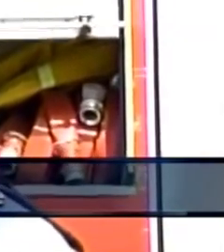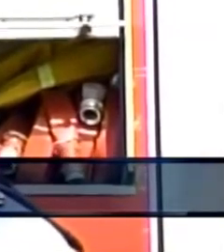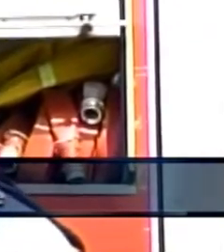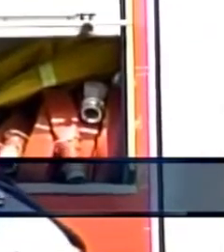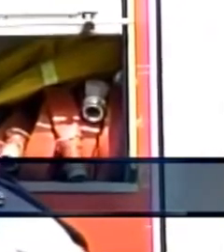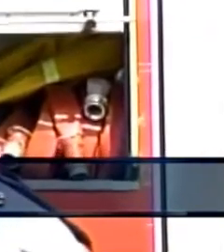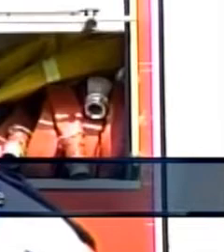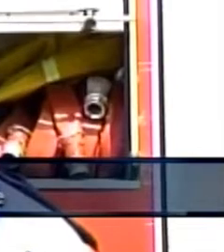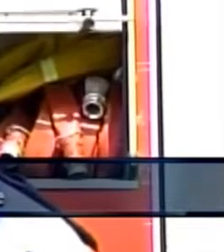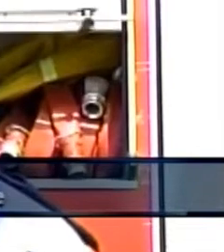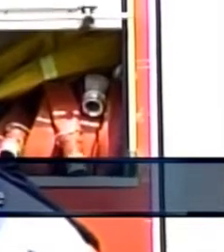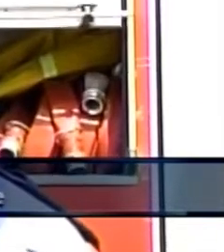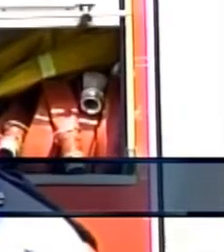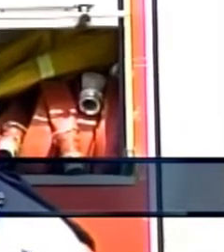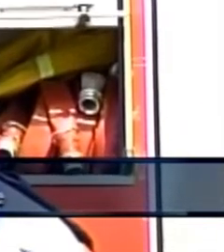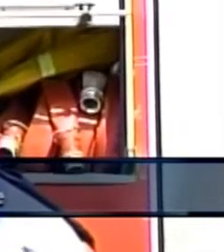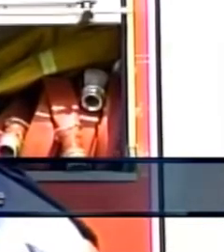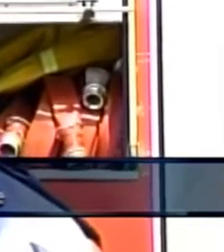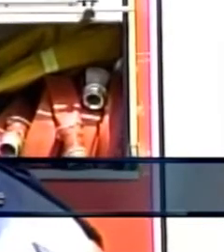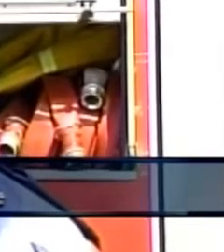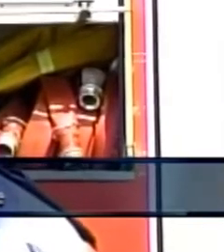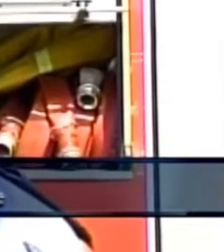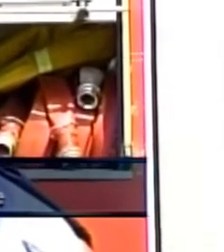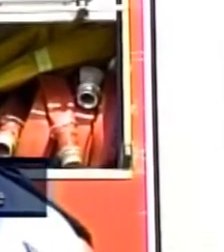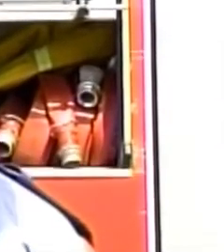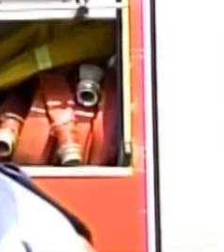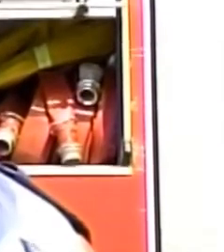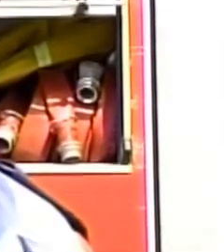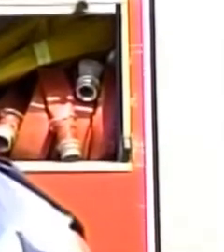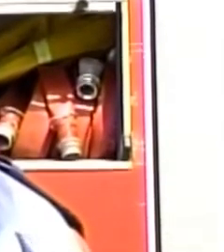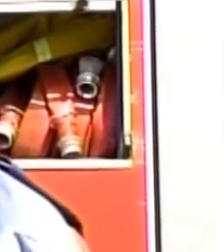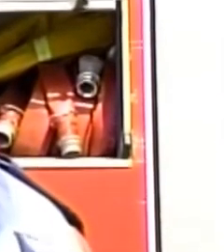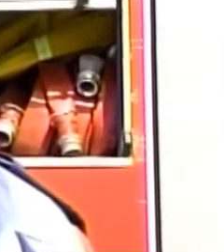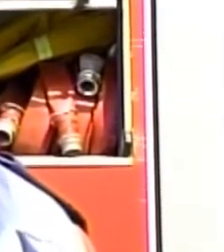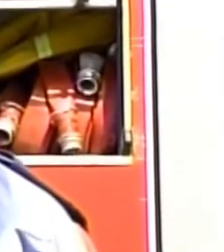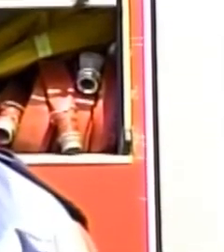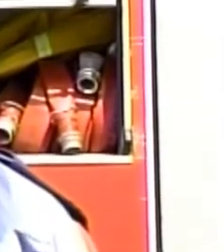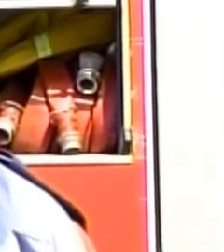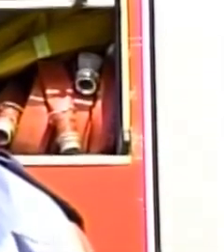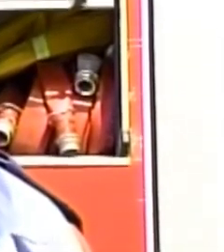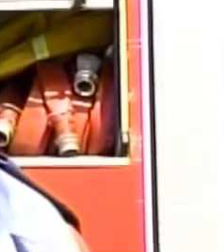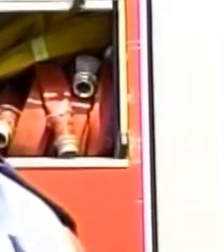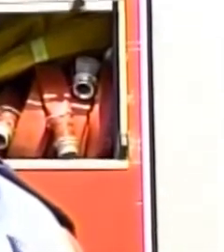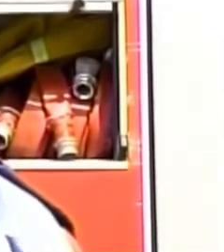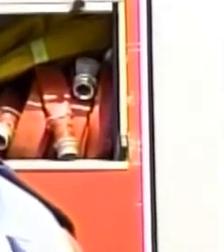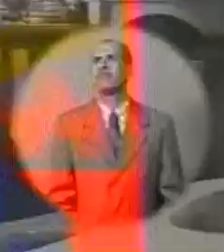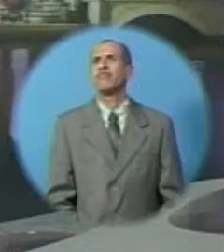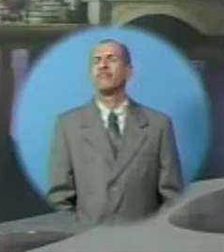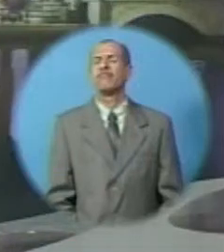There were 2 appliances, 9 men under my command.